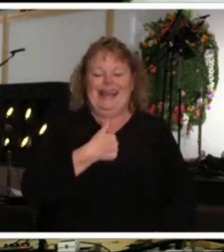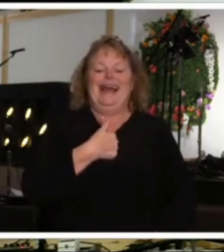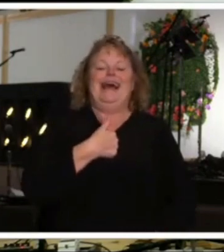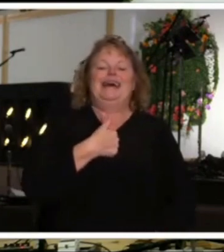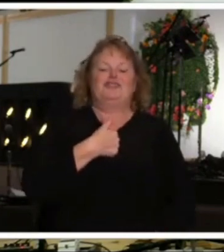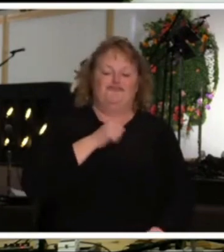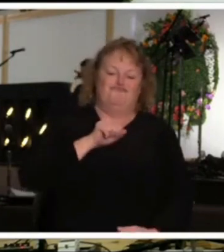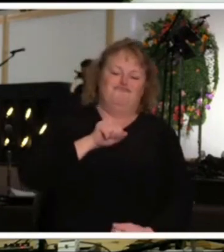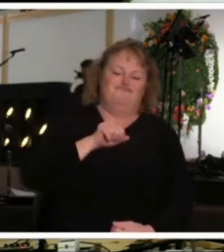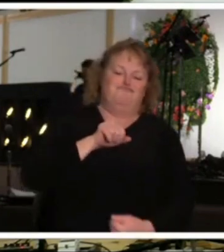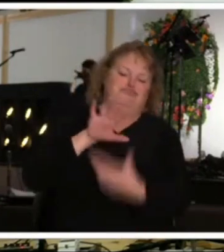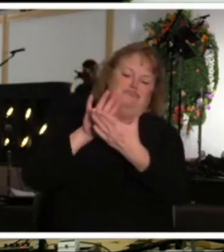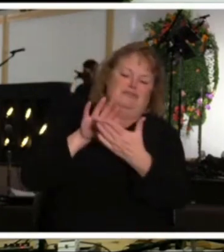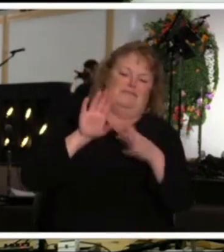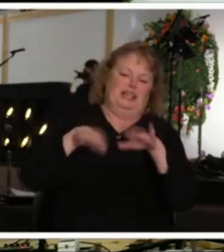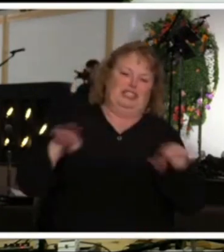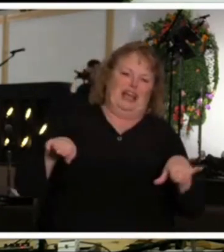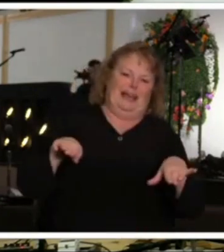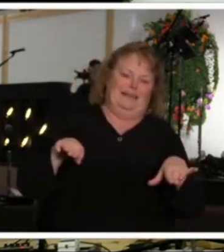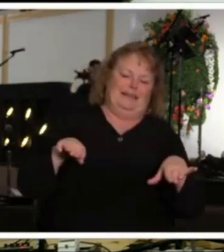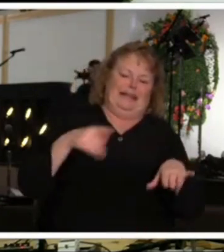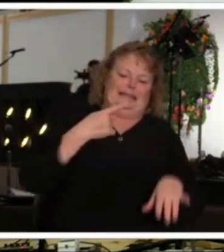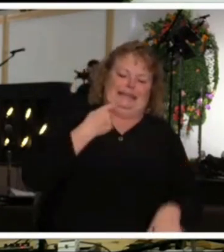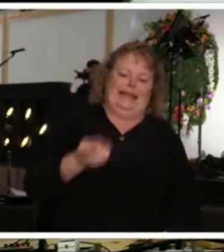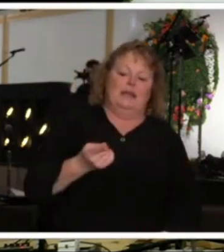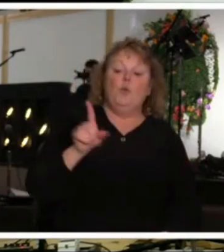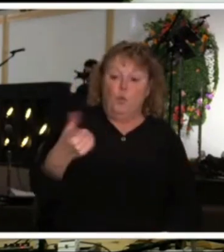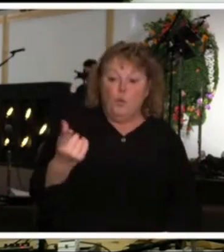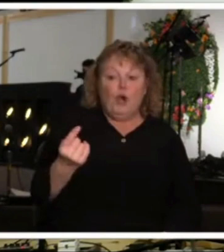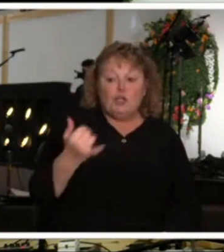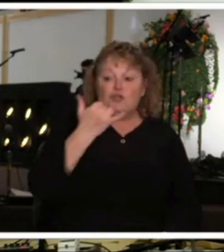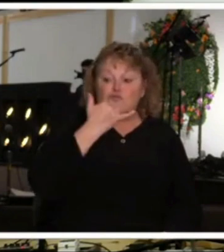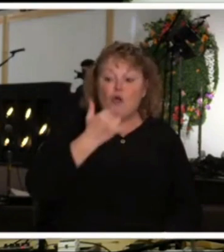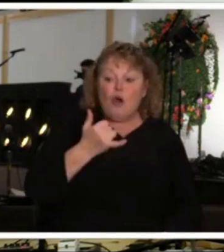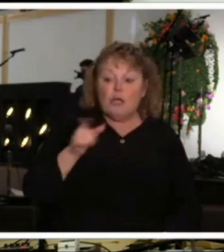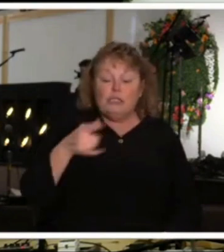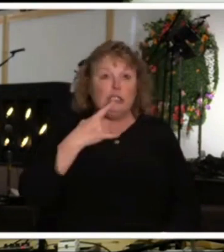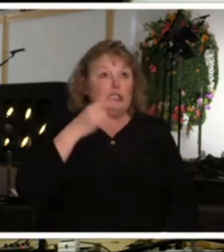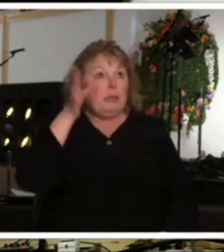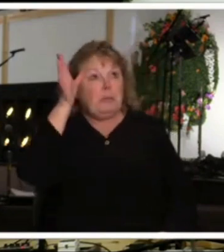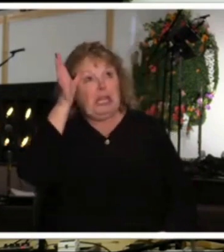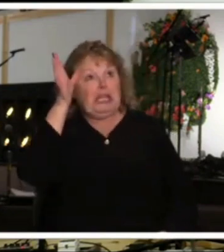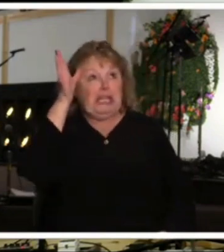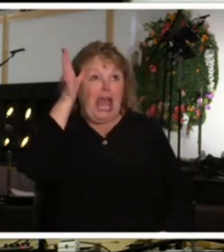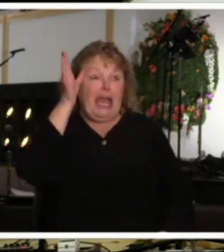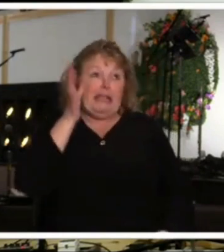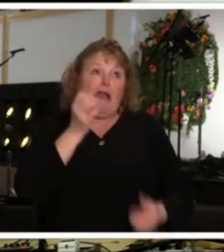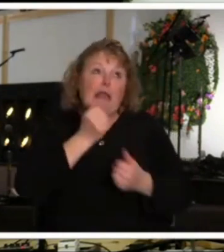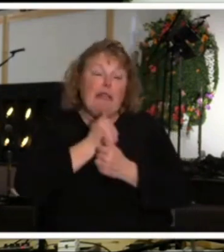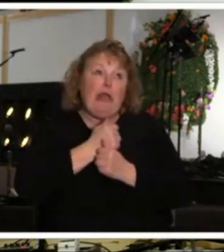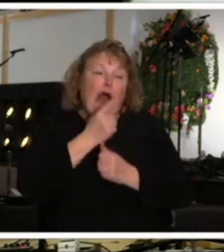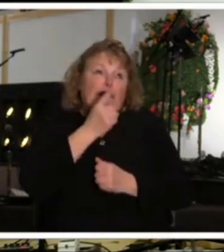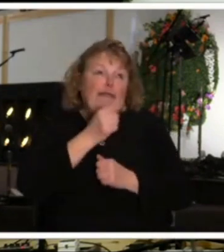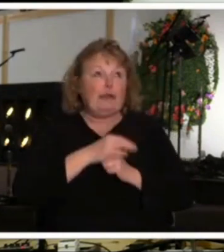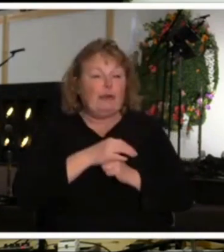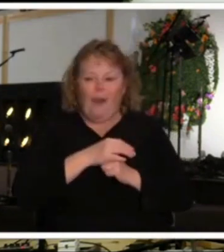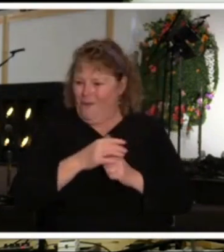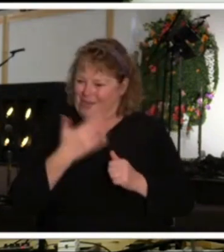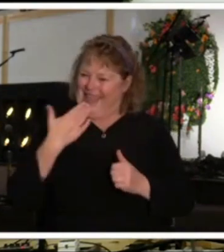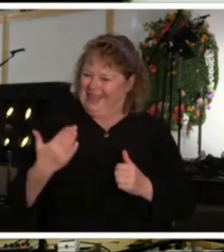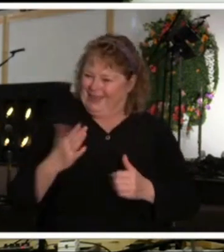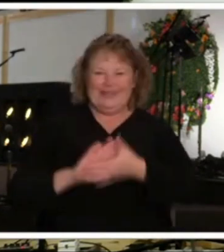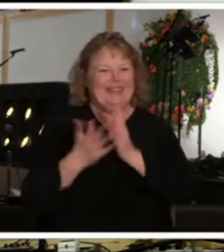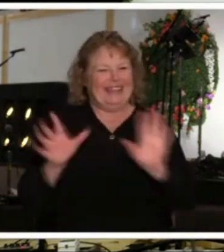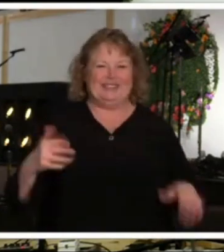step up and say, Alana, what you did is wrong. Because she says those famous words, Daddy, I love you. I'm like, oh, great. That's great.